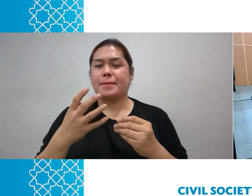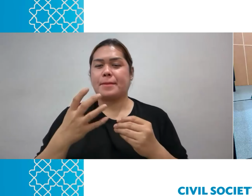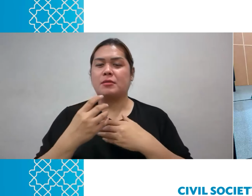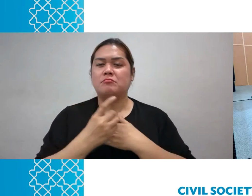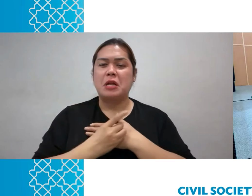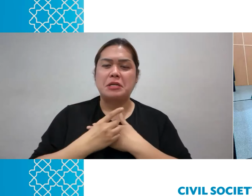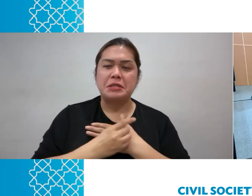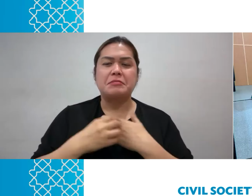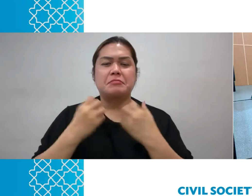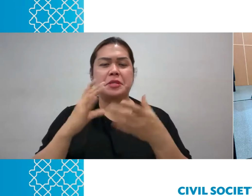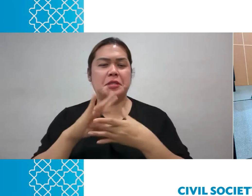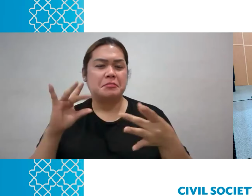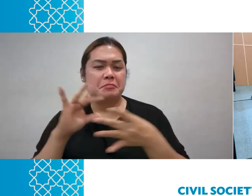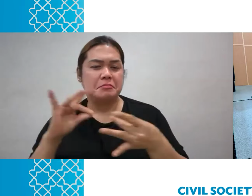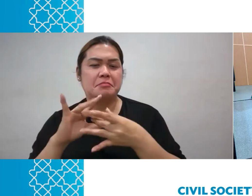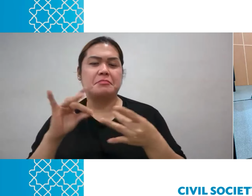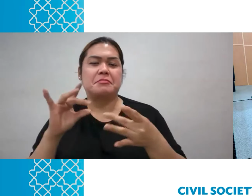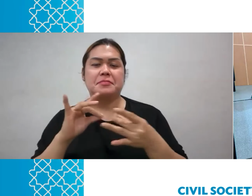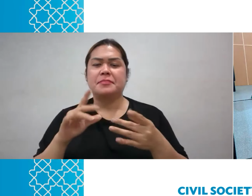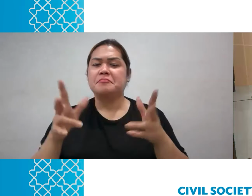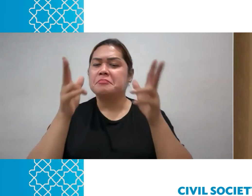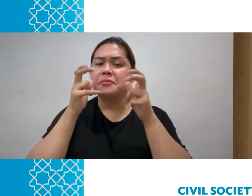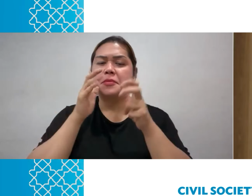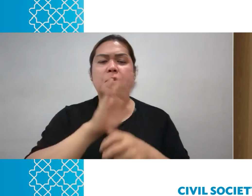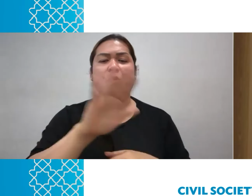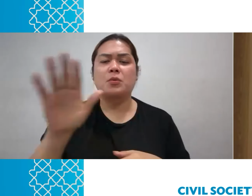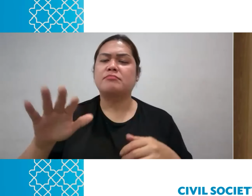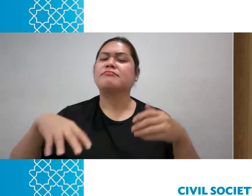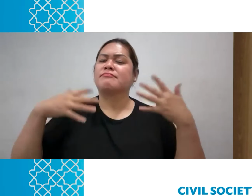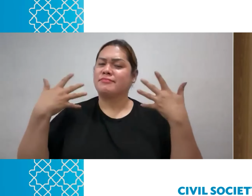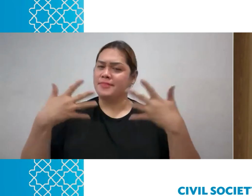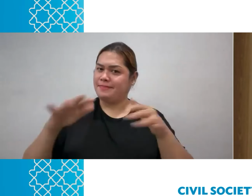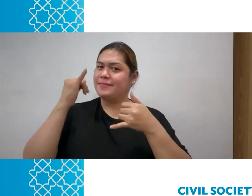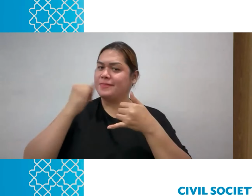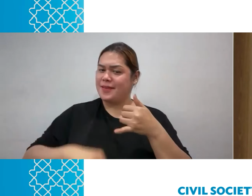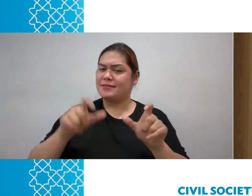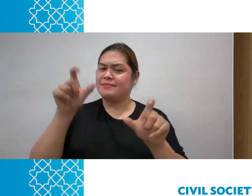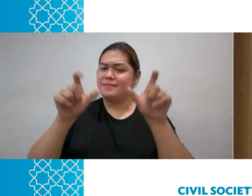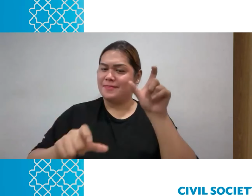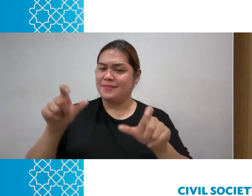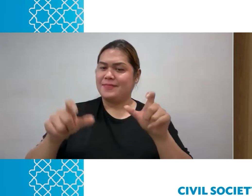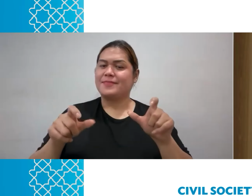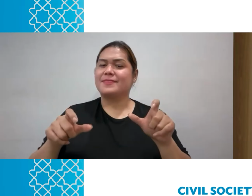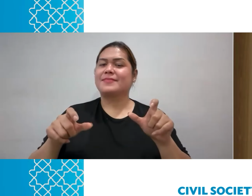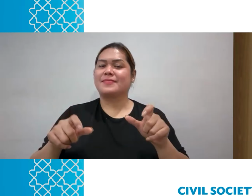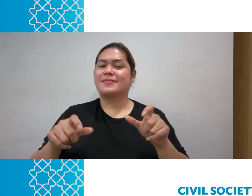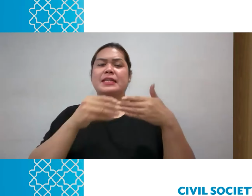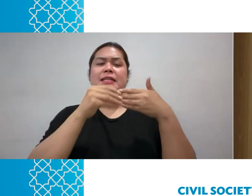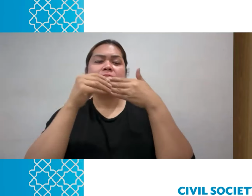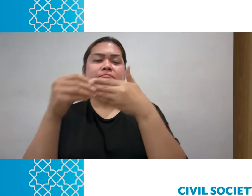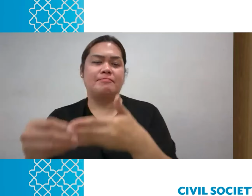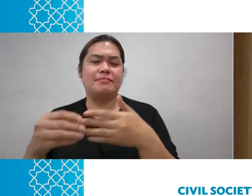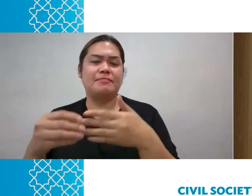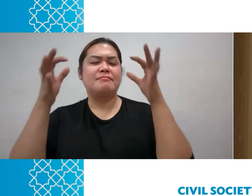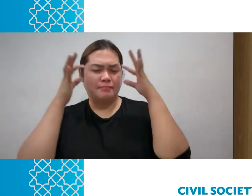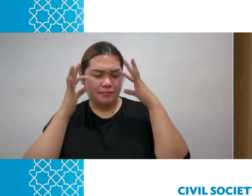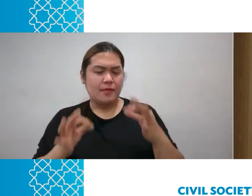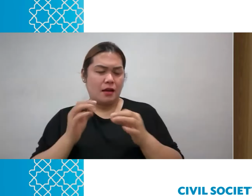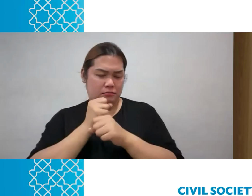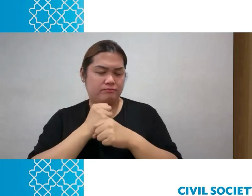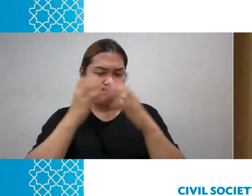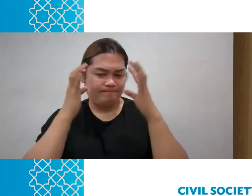you are hearing from. And finally, let people lead. In addition to the decision makers we have in place through governments, through